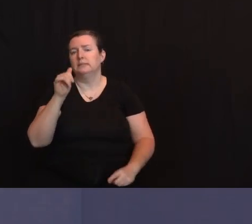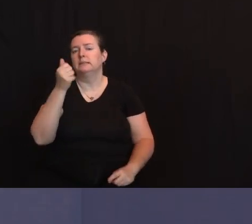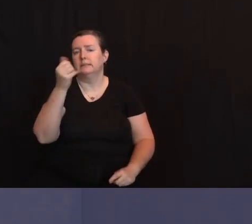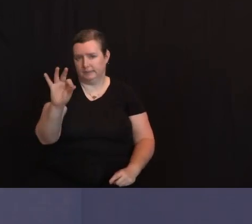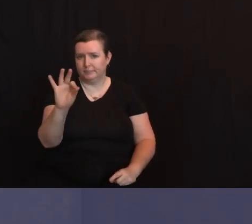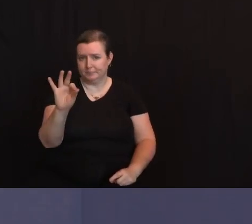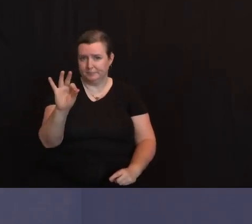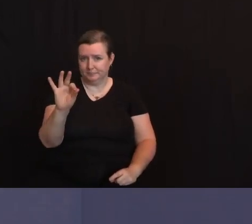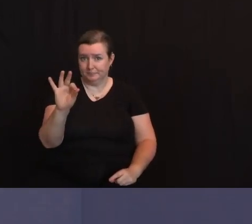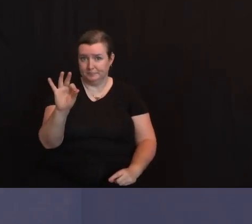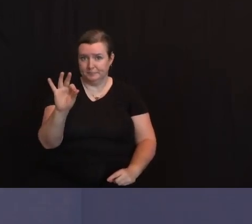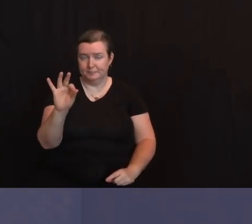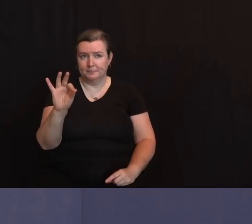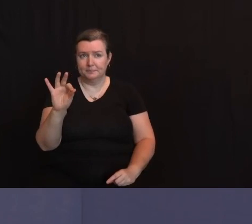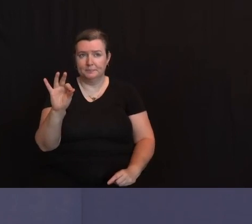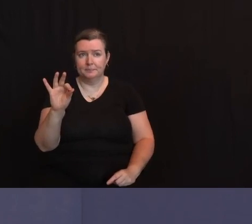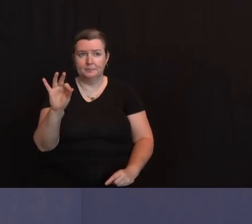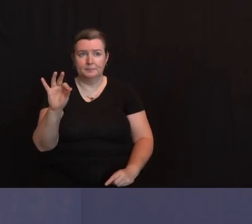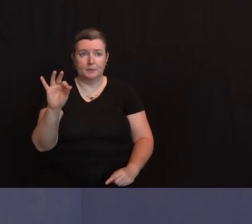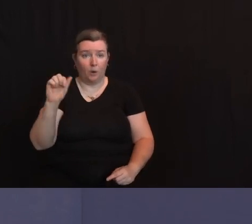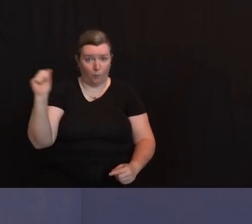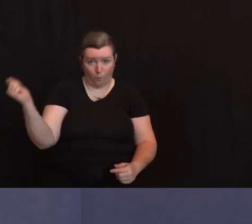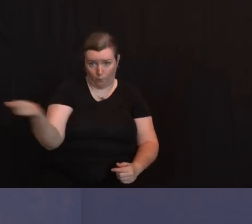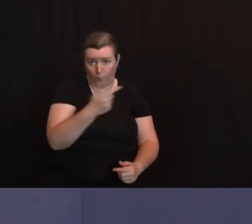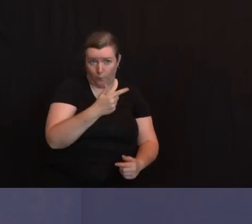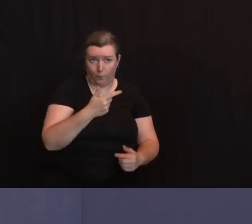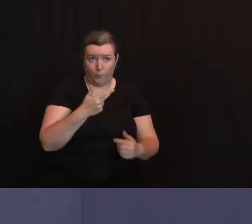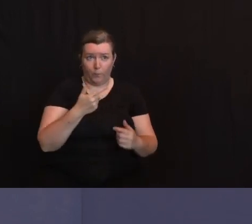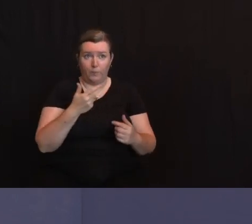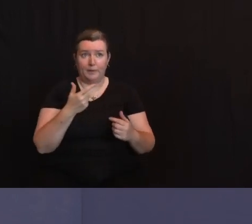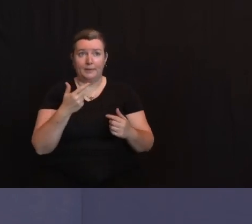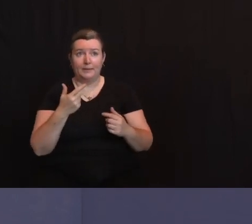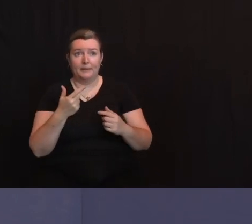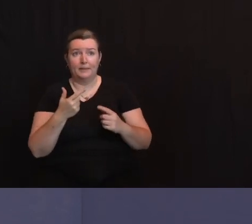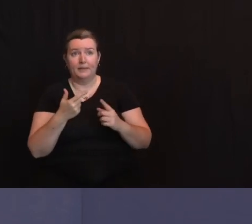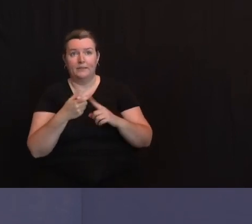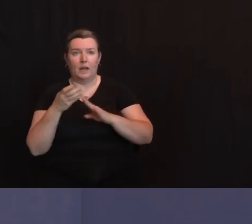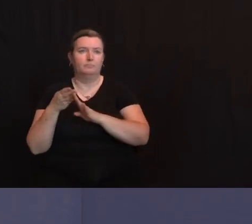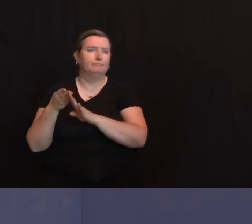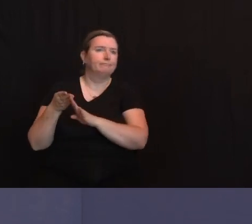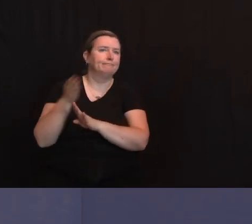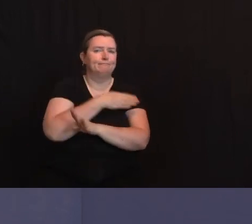all but one was from a prior period. The